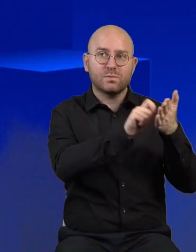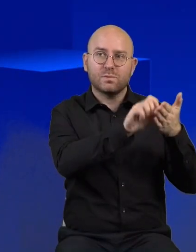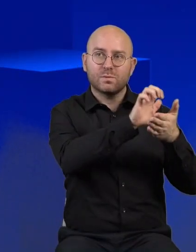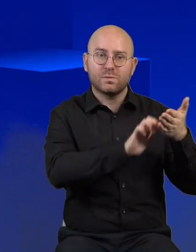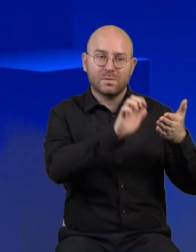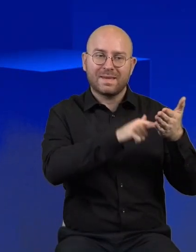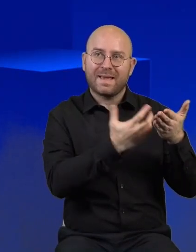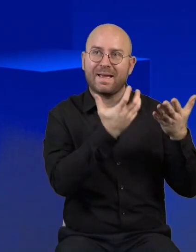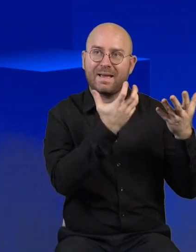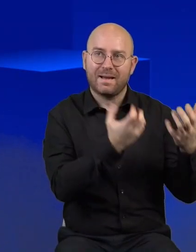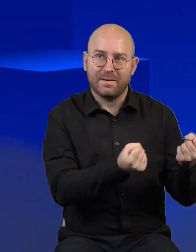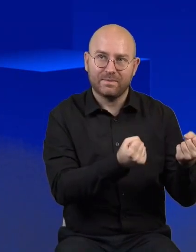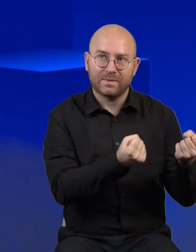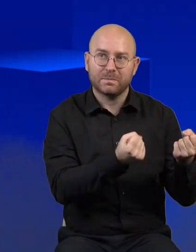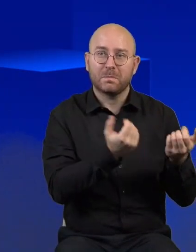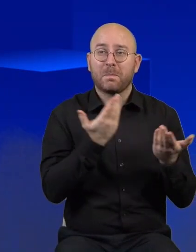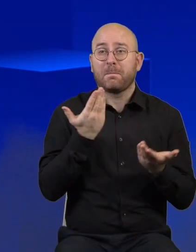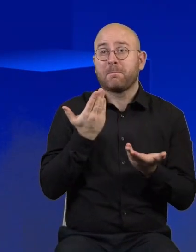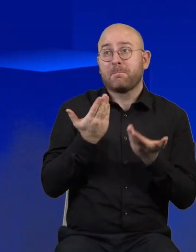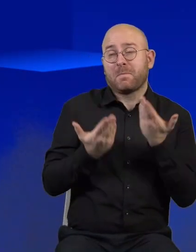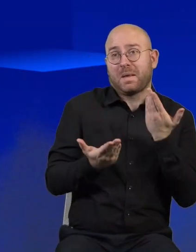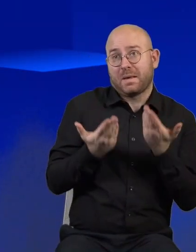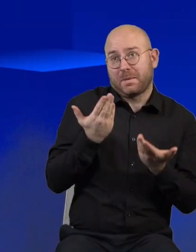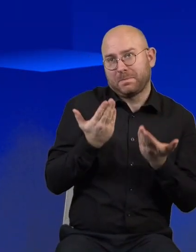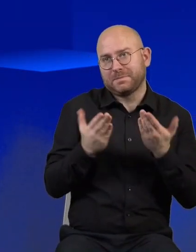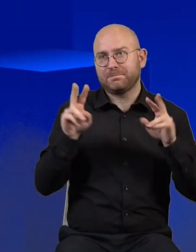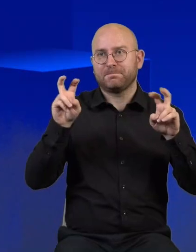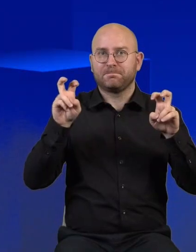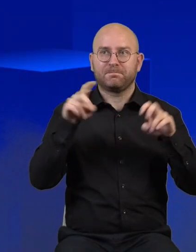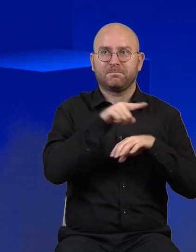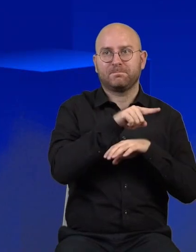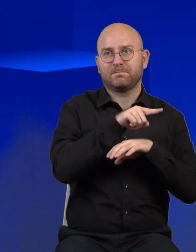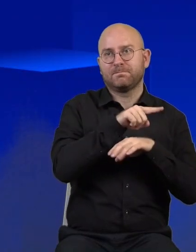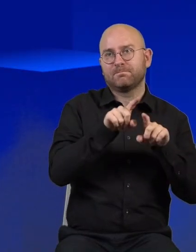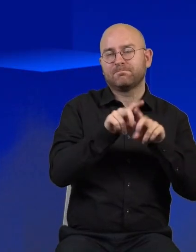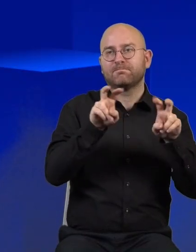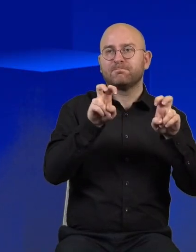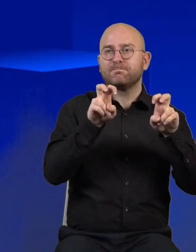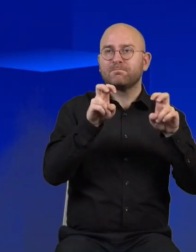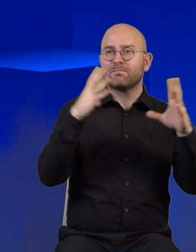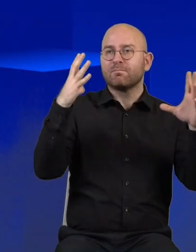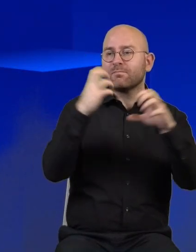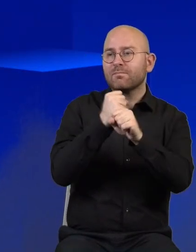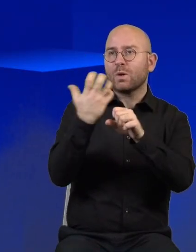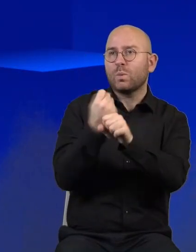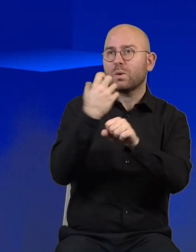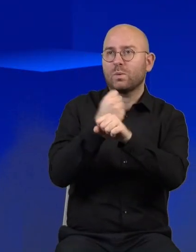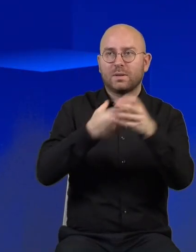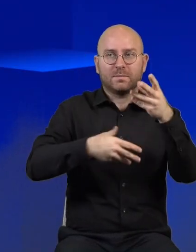effects on the vulnerable population. So this is an example where the